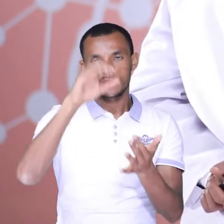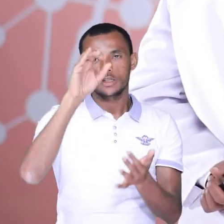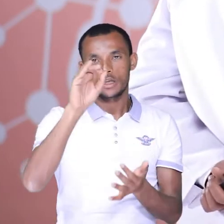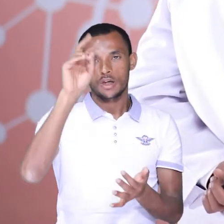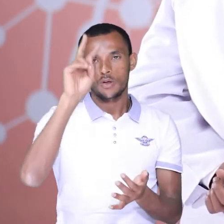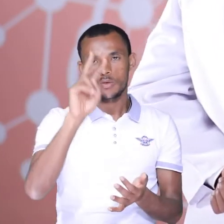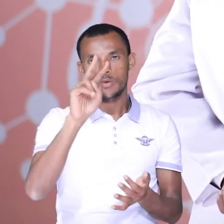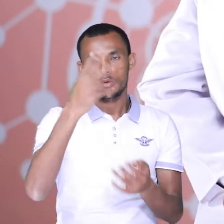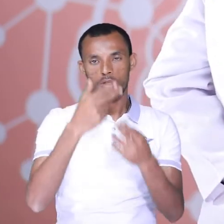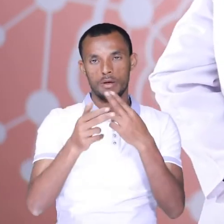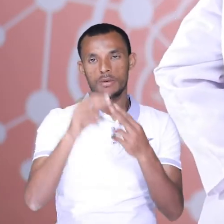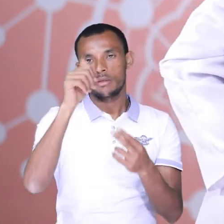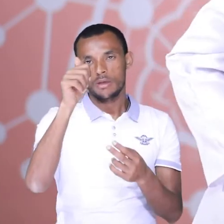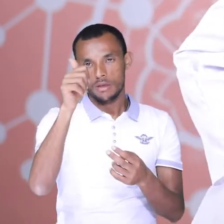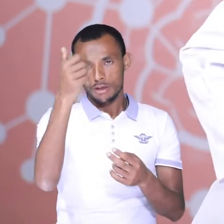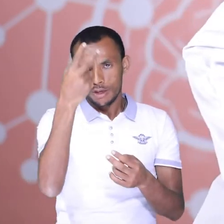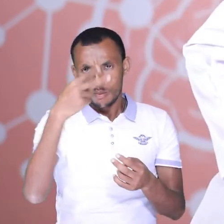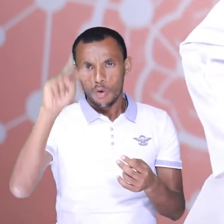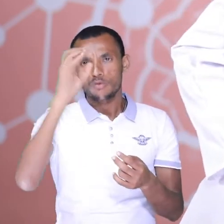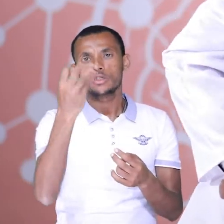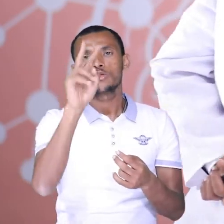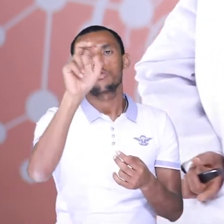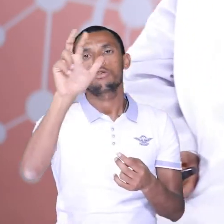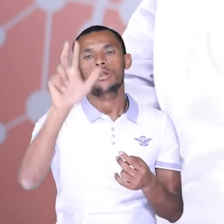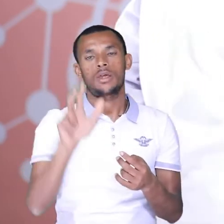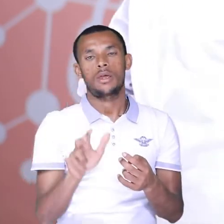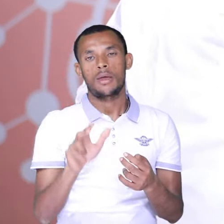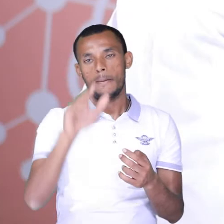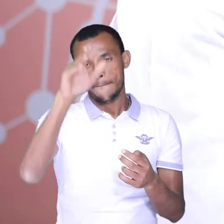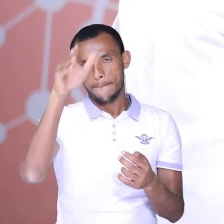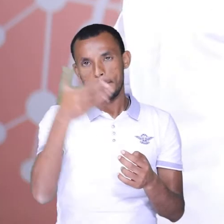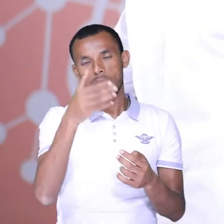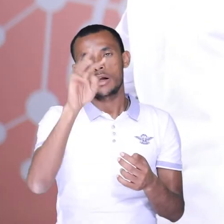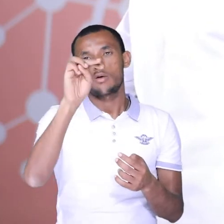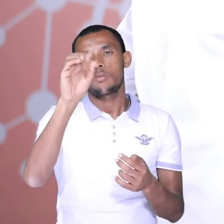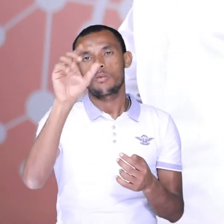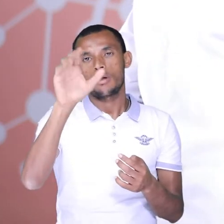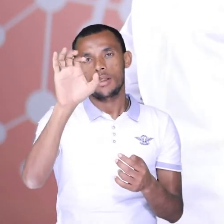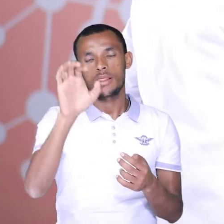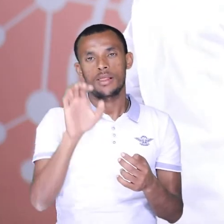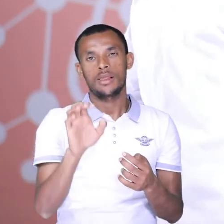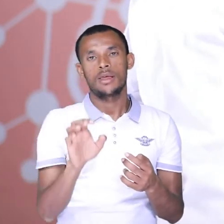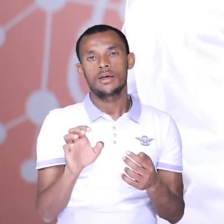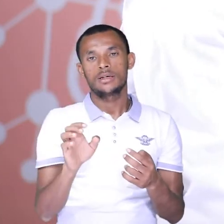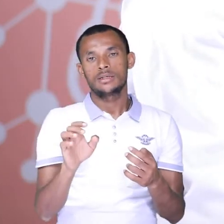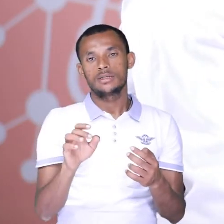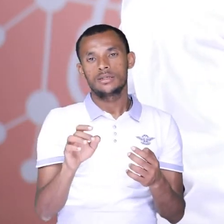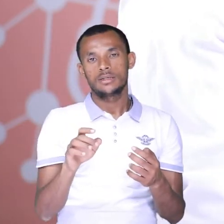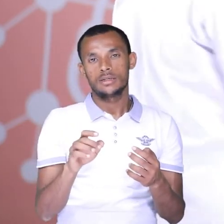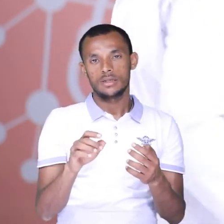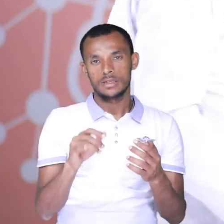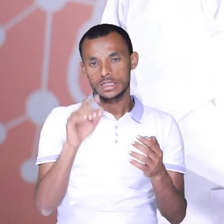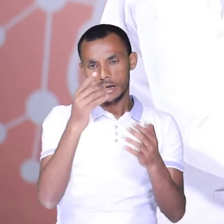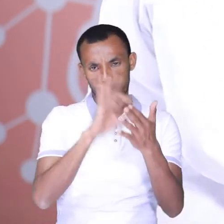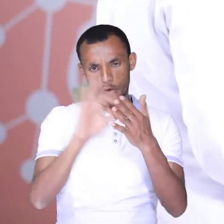6.022 times 10 to the power of 23 particles per mole. The number of particles in 1 mole of a given